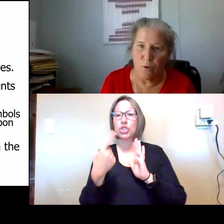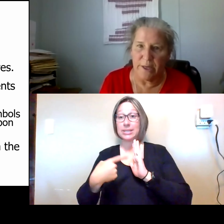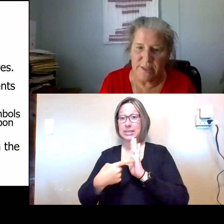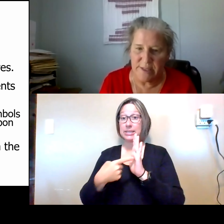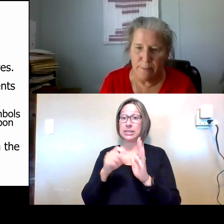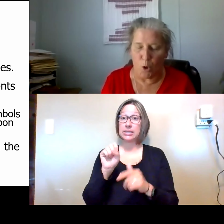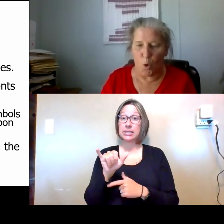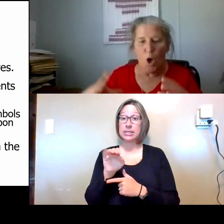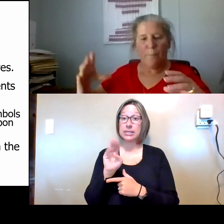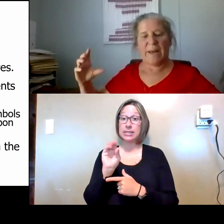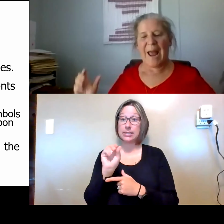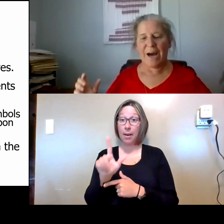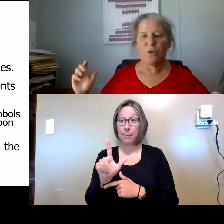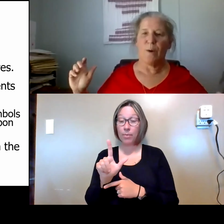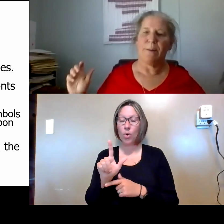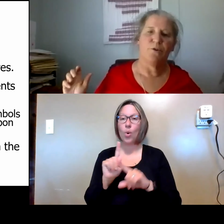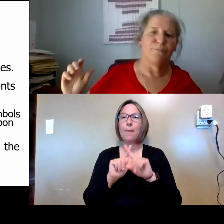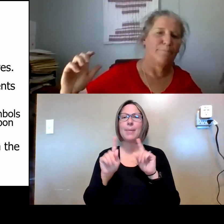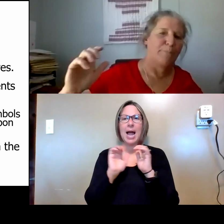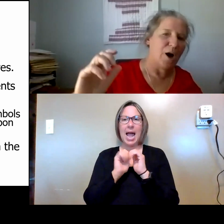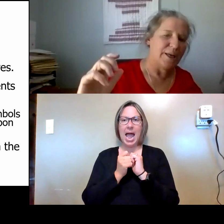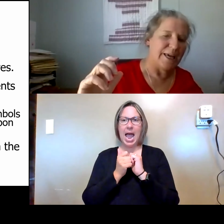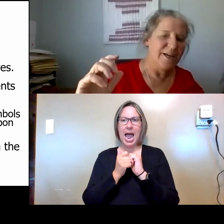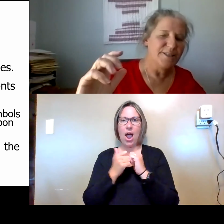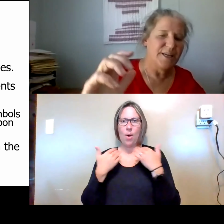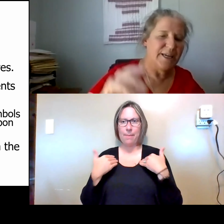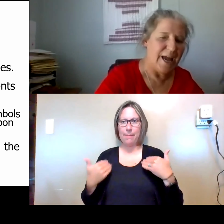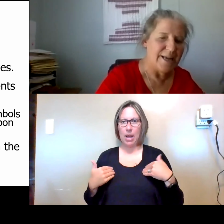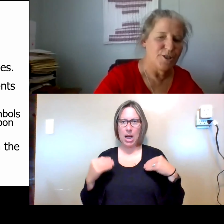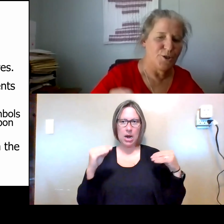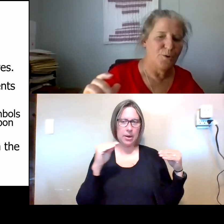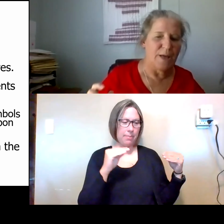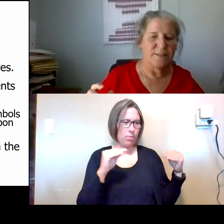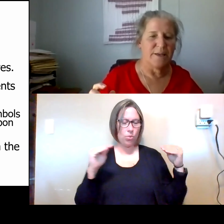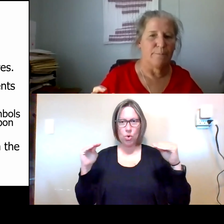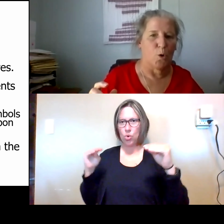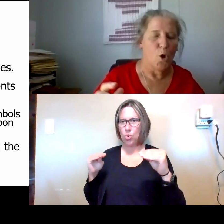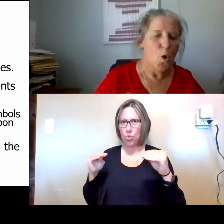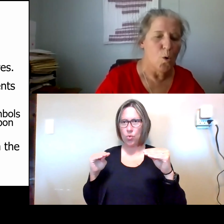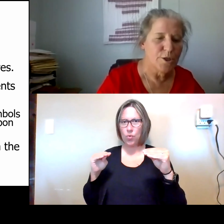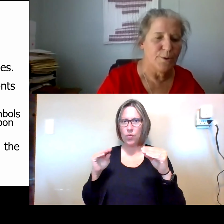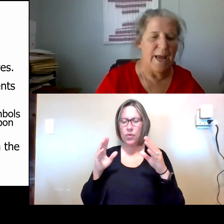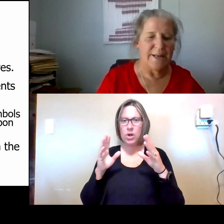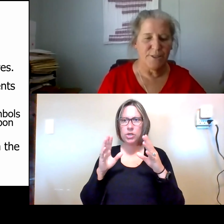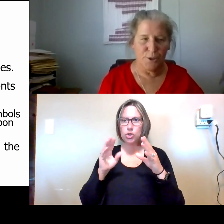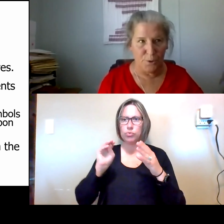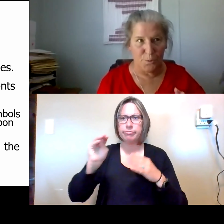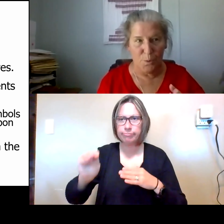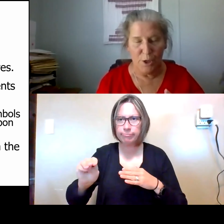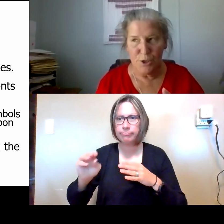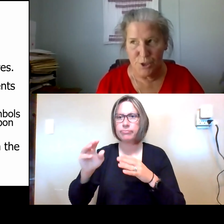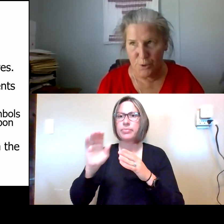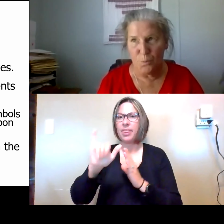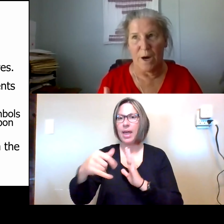and learning the symbol, but how do I move my body to get to that symbol or to get